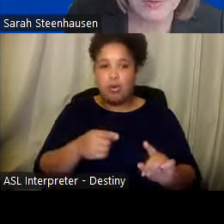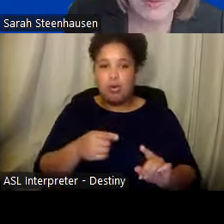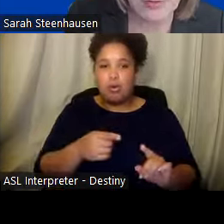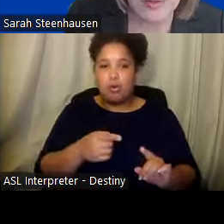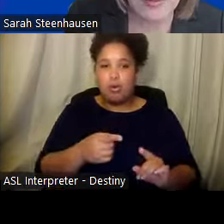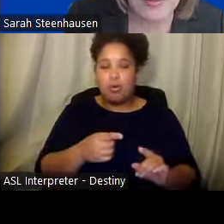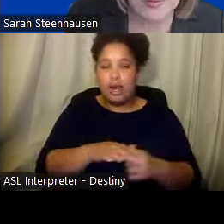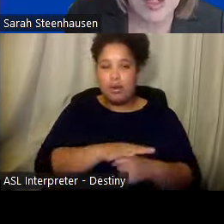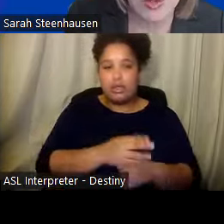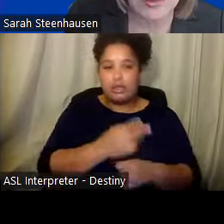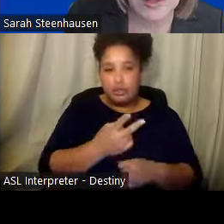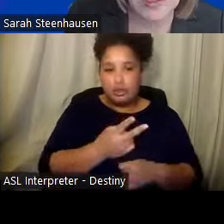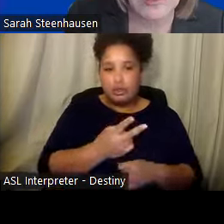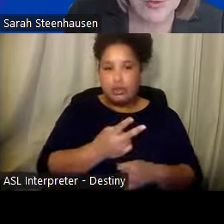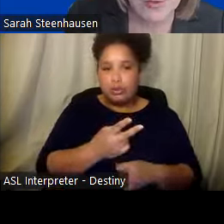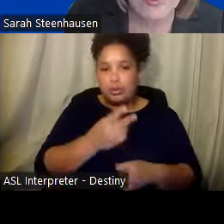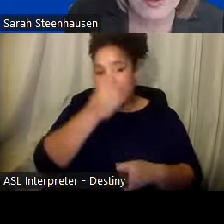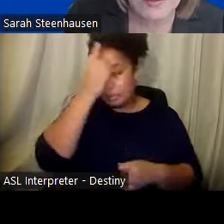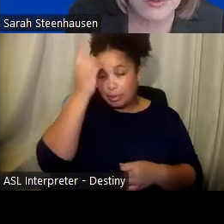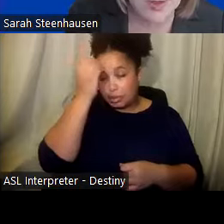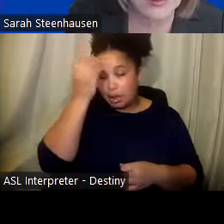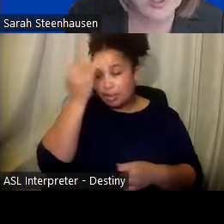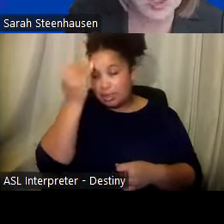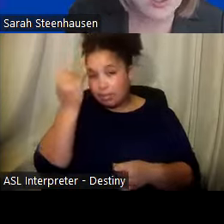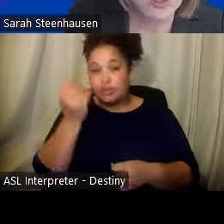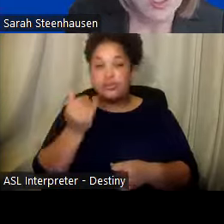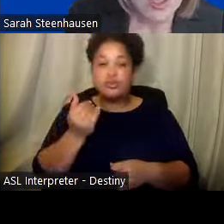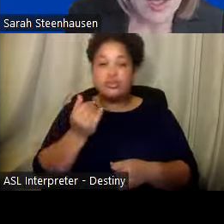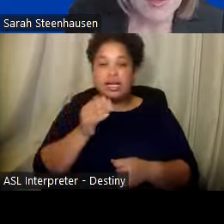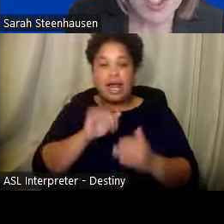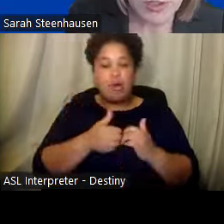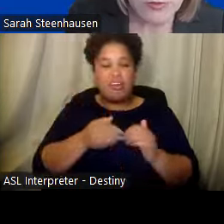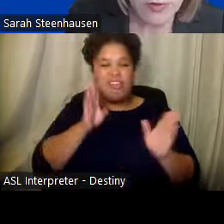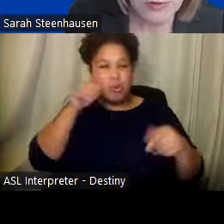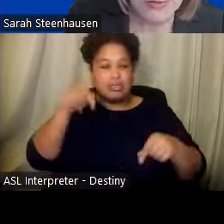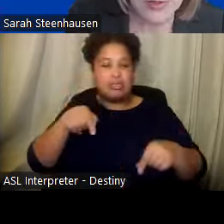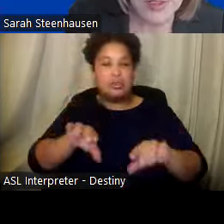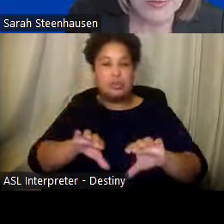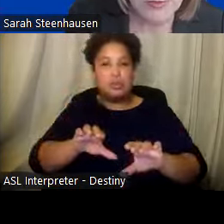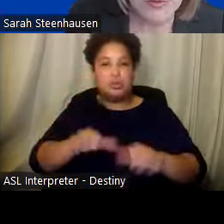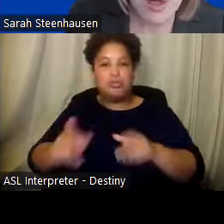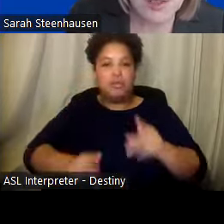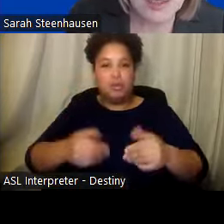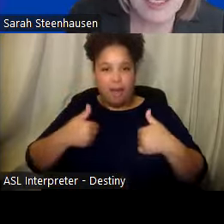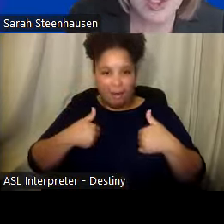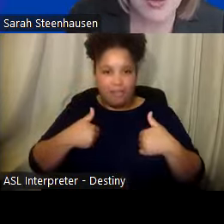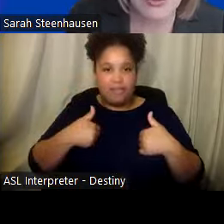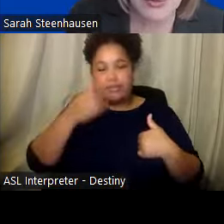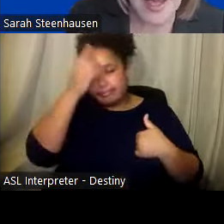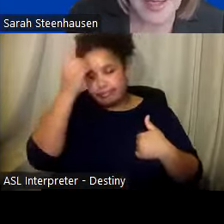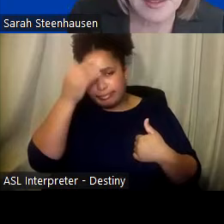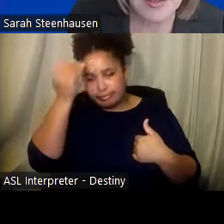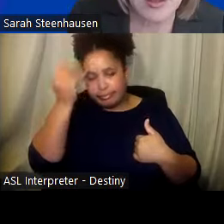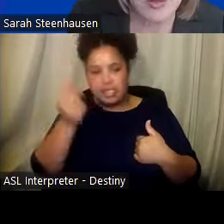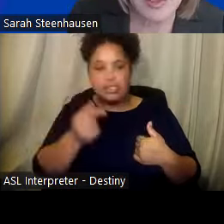area of Alzheimer's and dementia, really in focus of this population. Initiative 43 calls on the state to